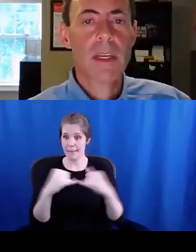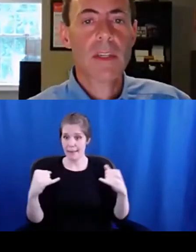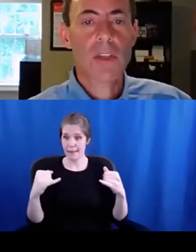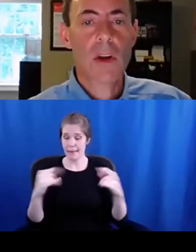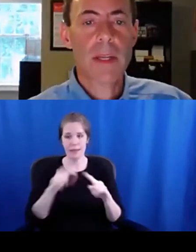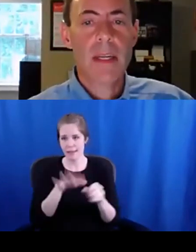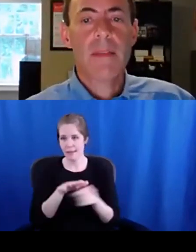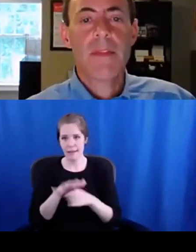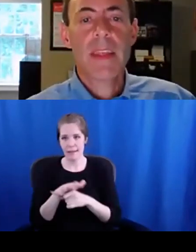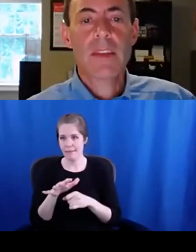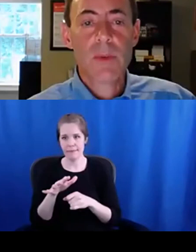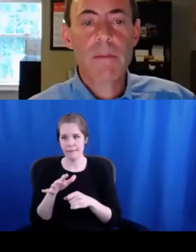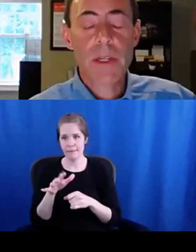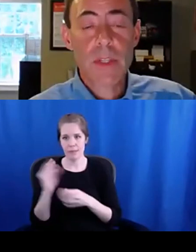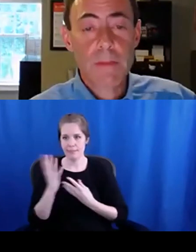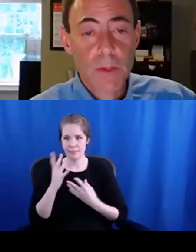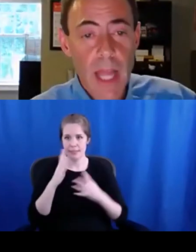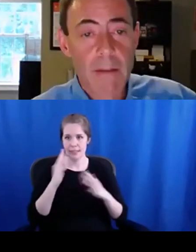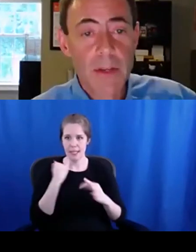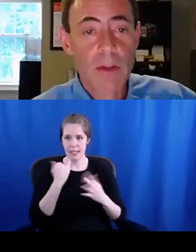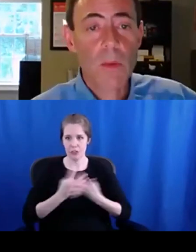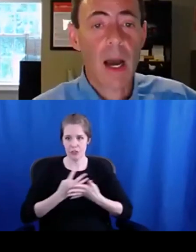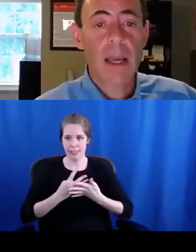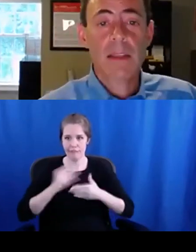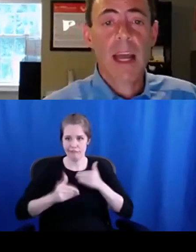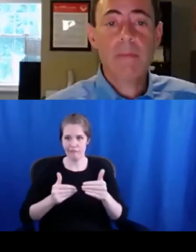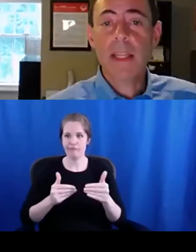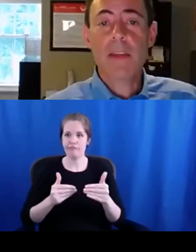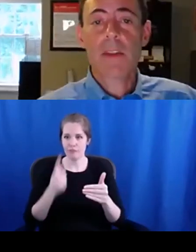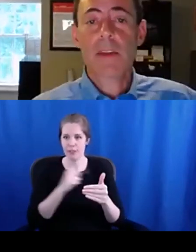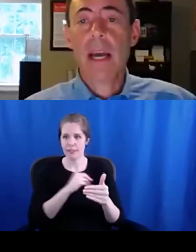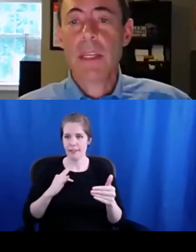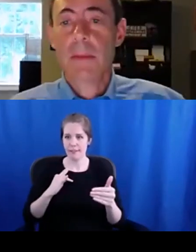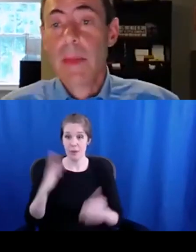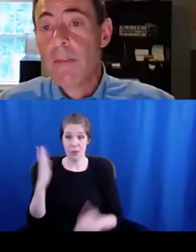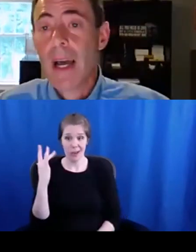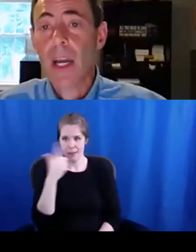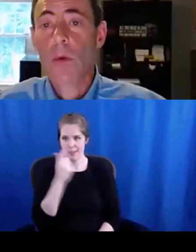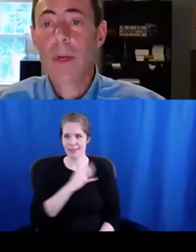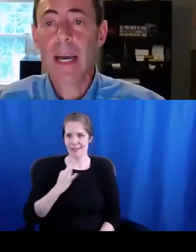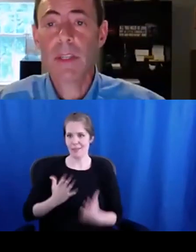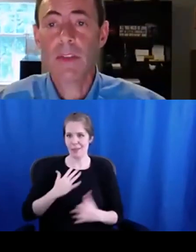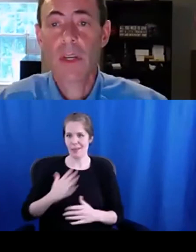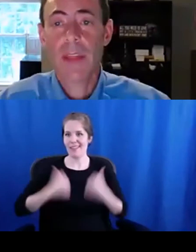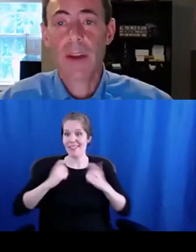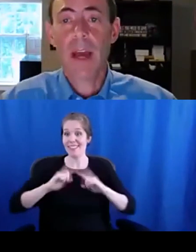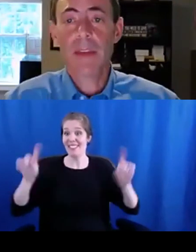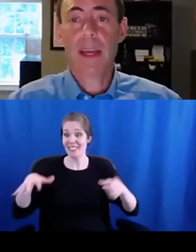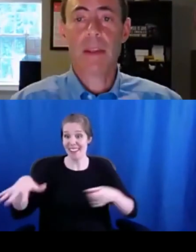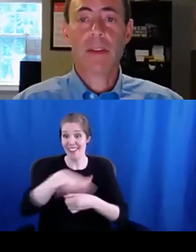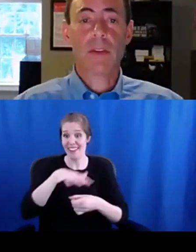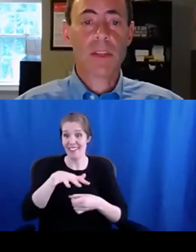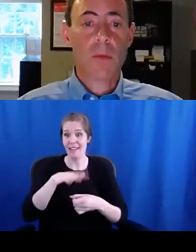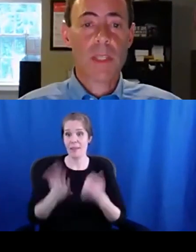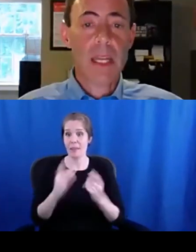to determine the screening frequency for staff. And here's why. Staff may live in other counties. It may live in higher risk counties that are not the county that